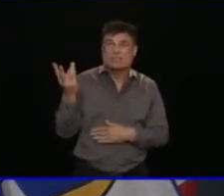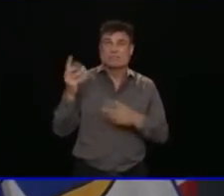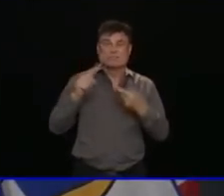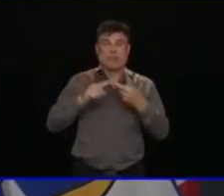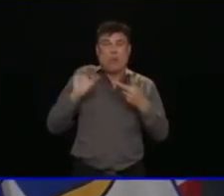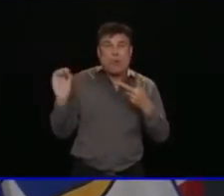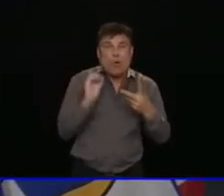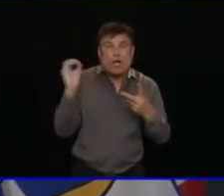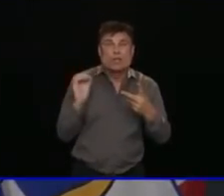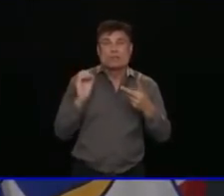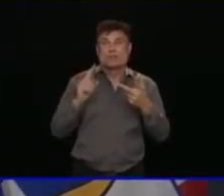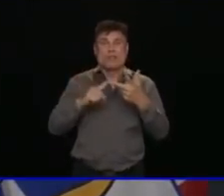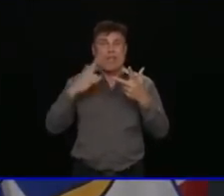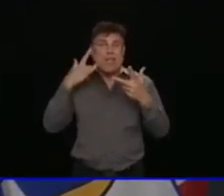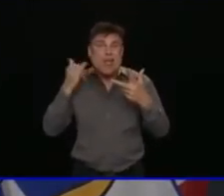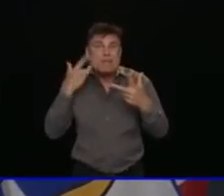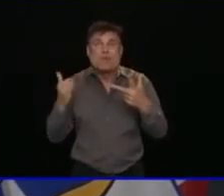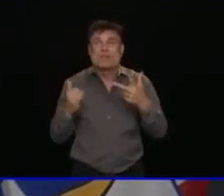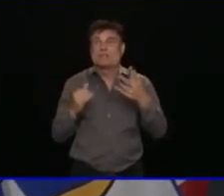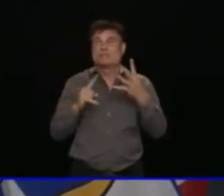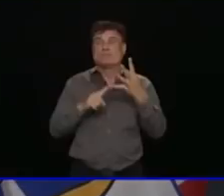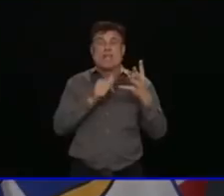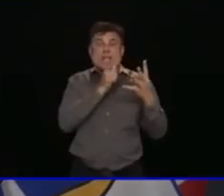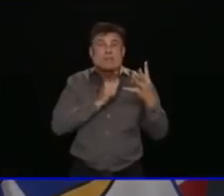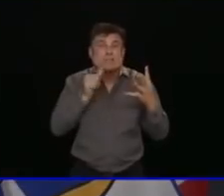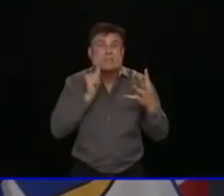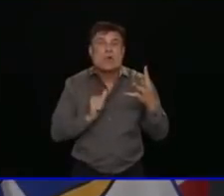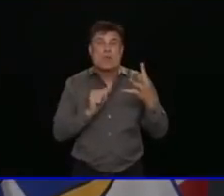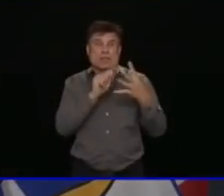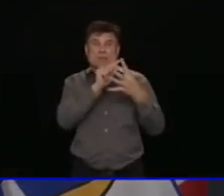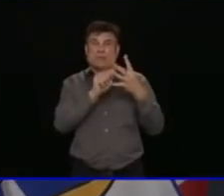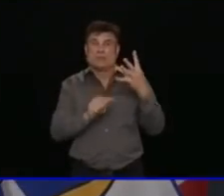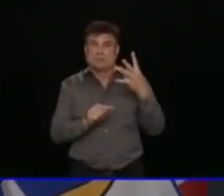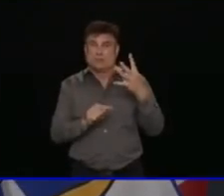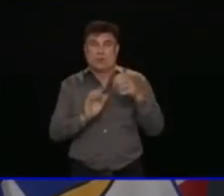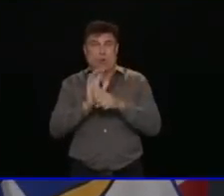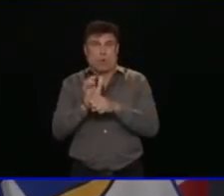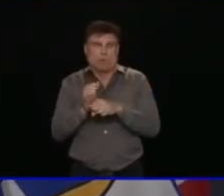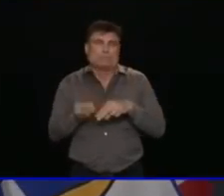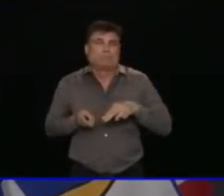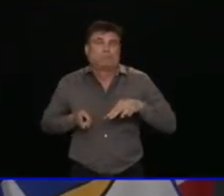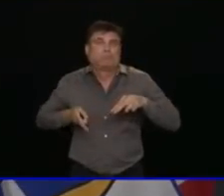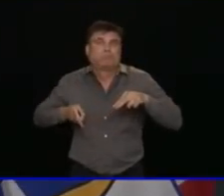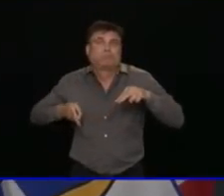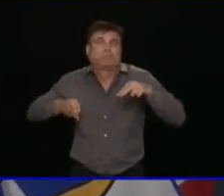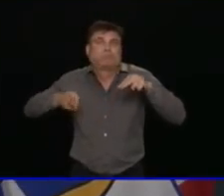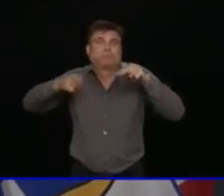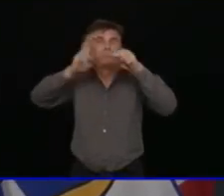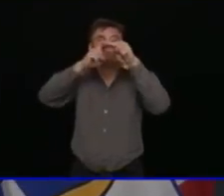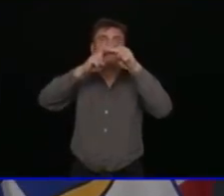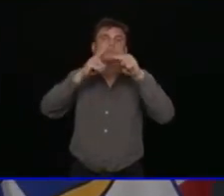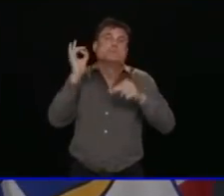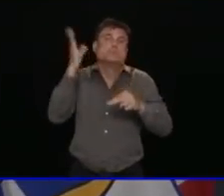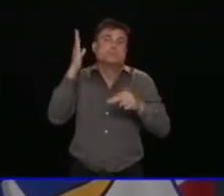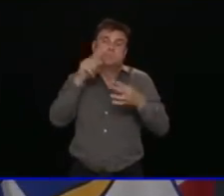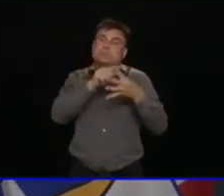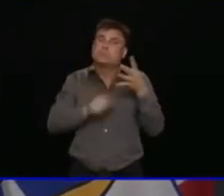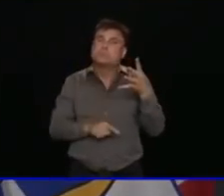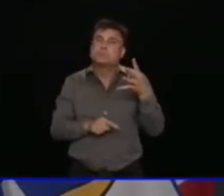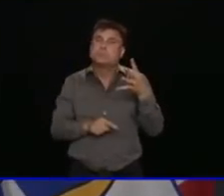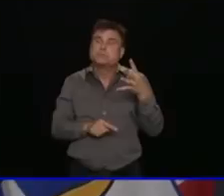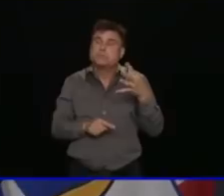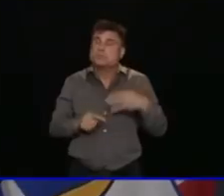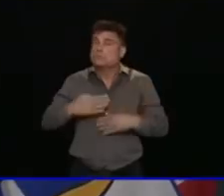in the course of a normal year. This is not a normal year. And the decisions that have been taken not to allow visitors are important. Equally,